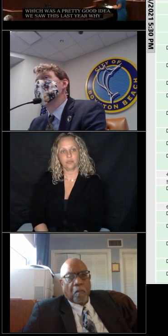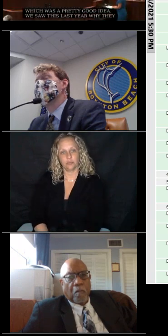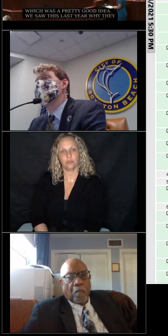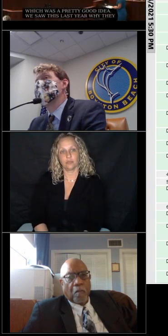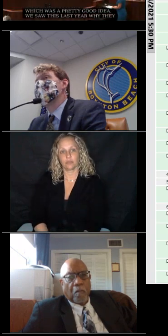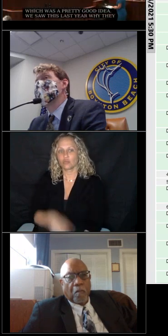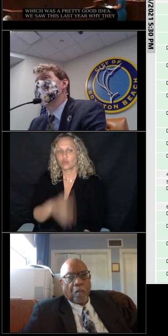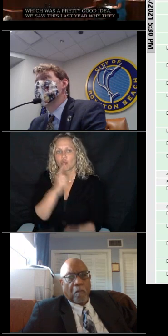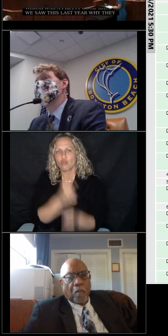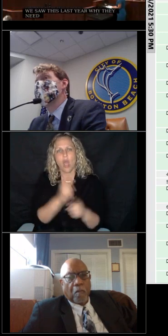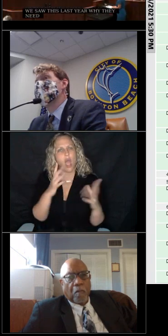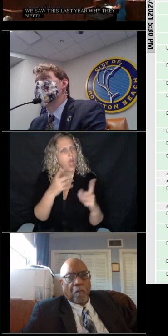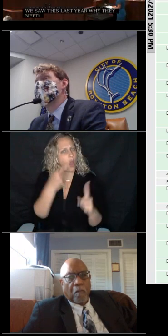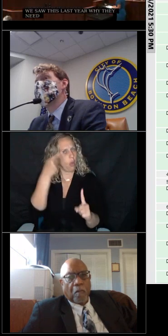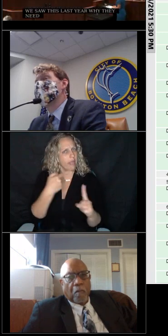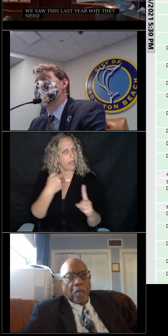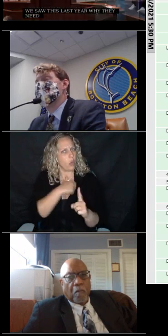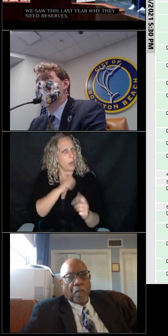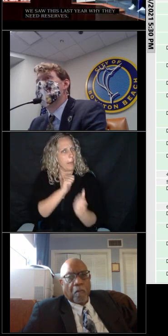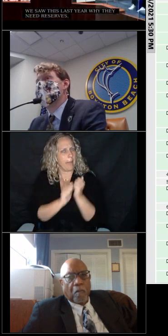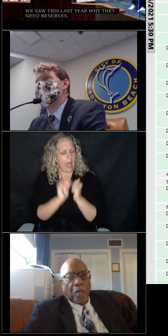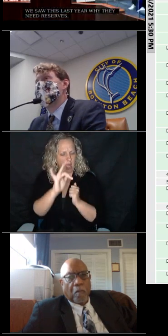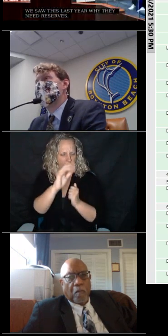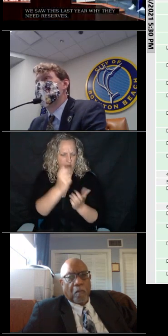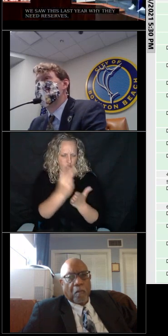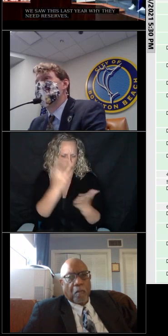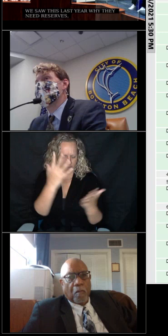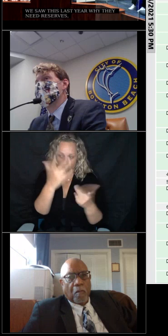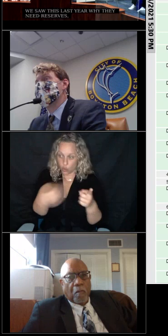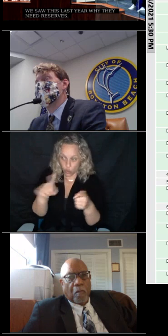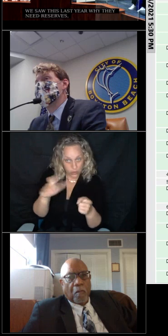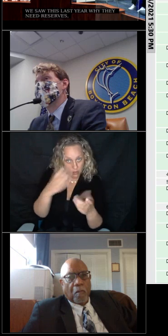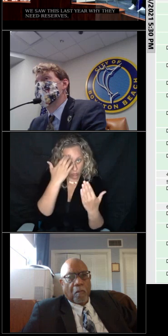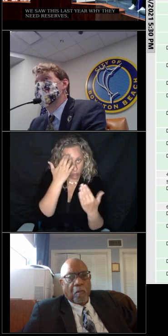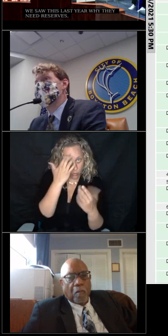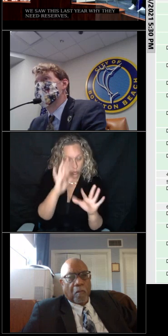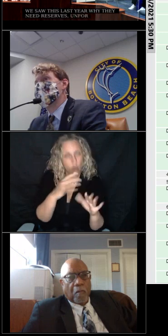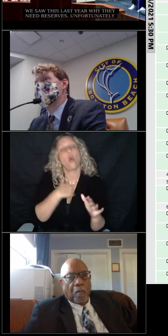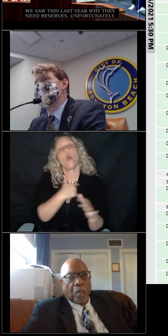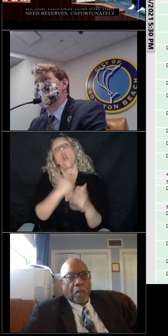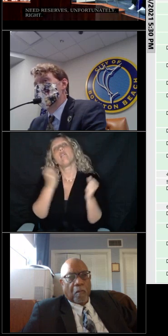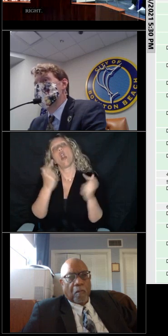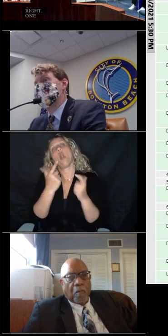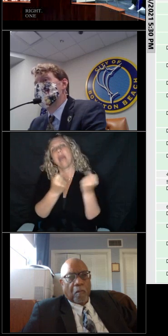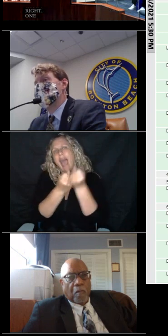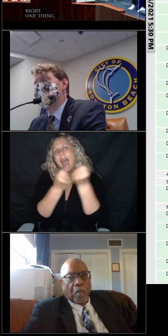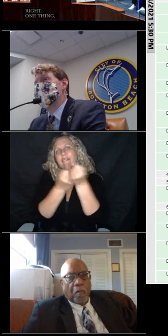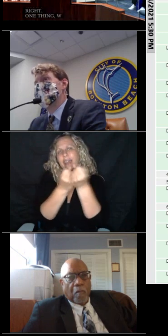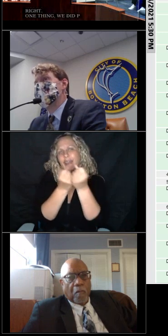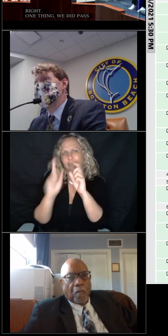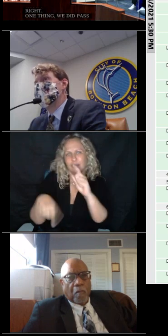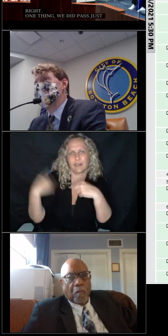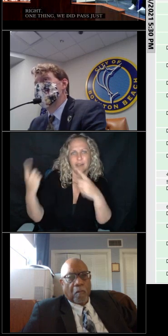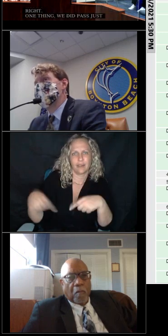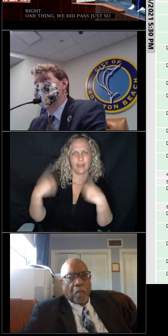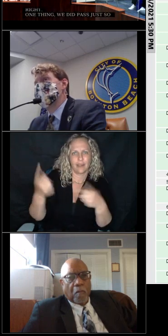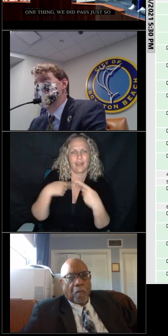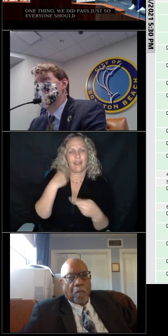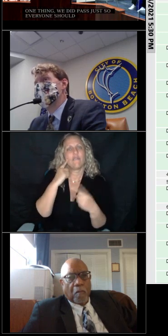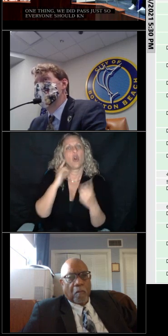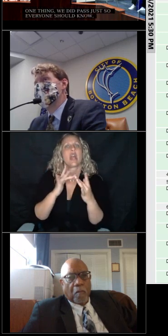Right. So one thing that we did pass, just so everyone should know, we've all been advocating for years for internet sales